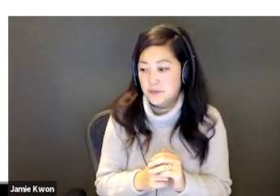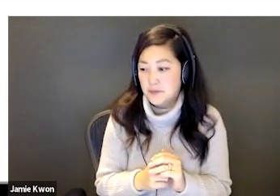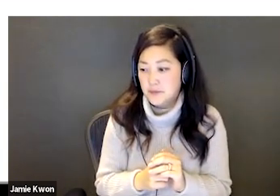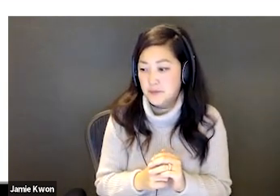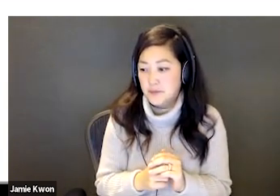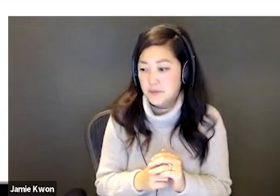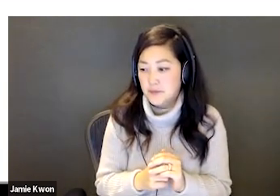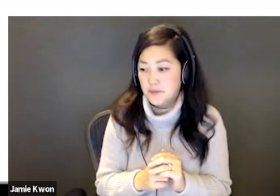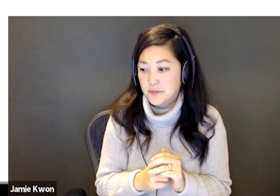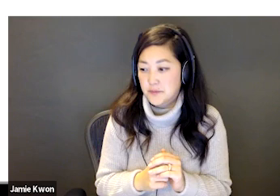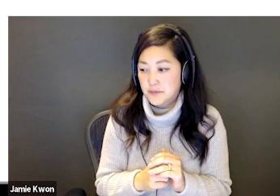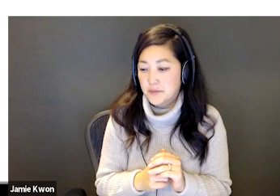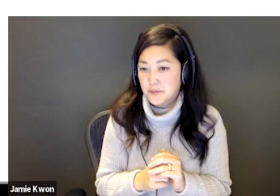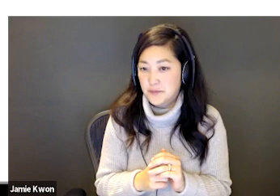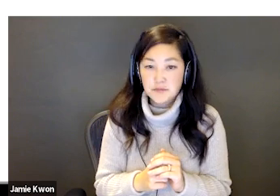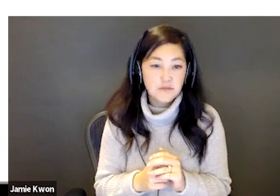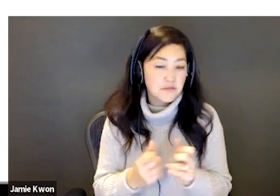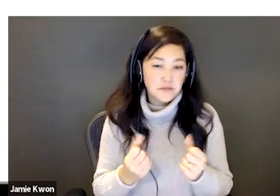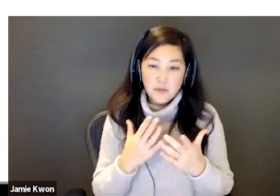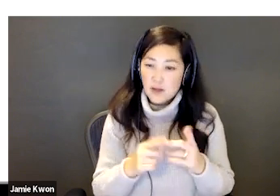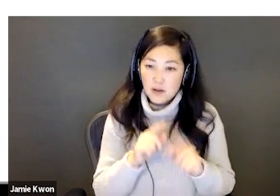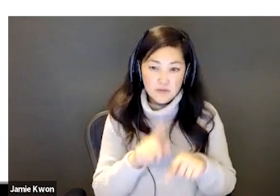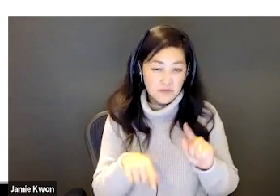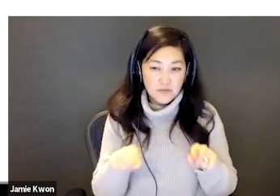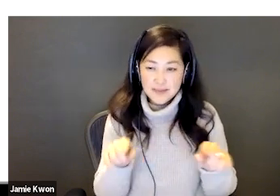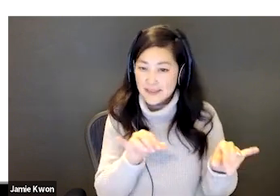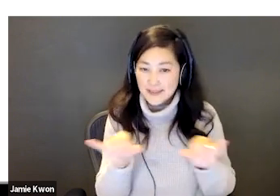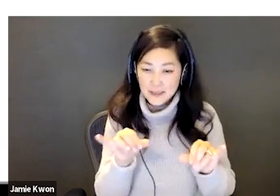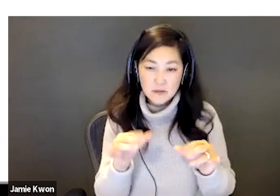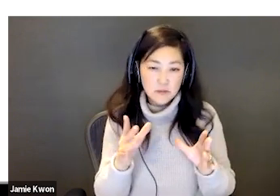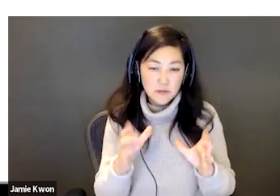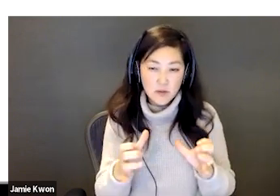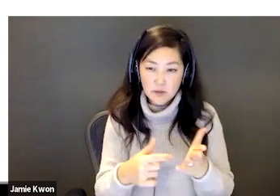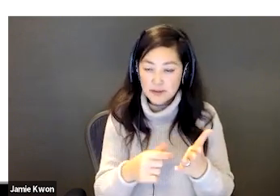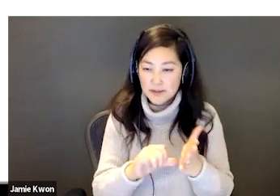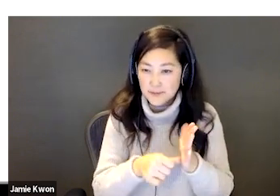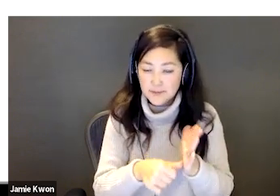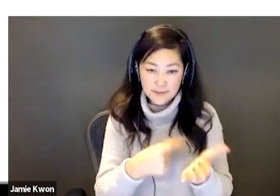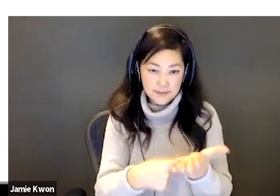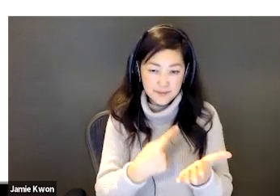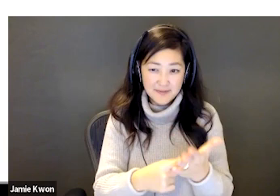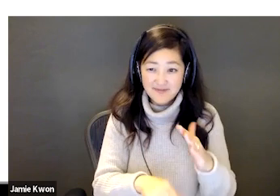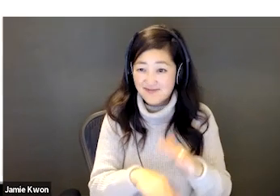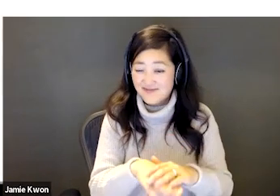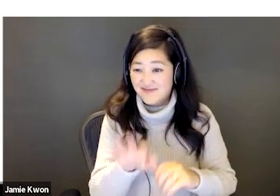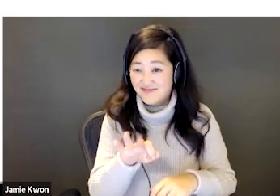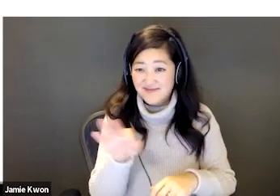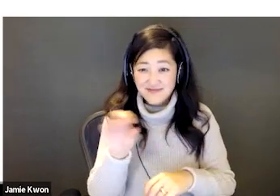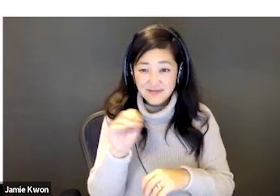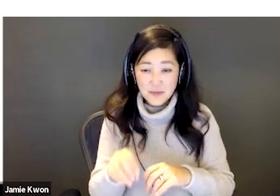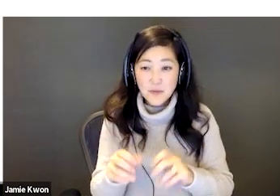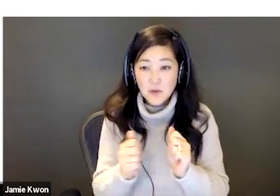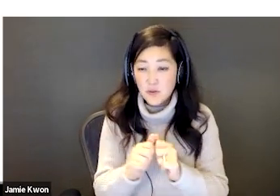There are all kinds of similarities in neurodivergence that I want to highlight. One is that up to 99% of individuals with